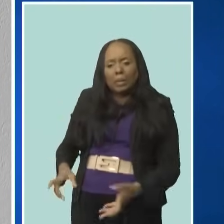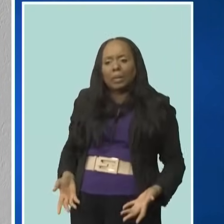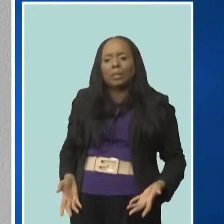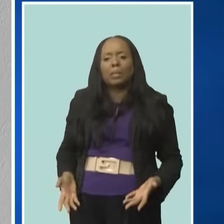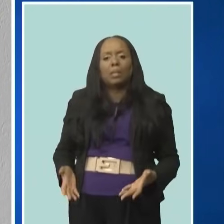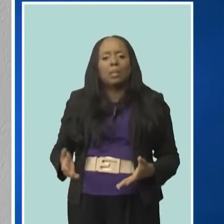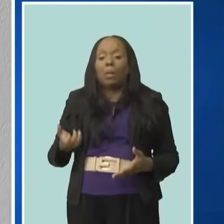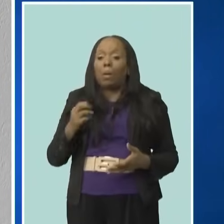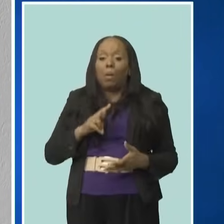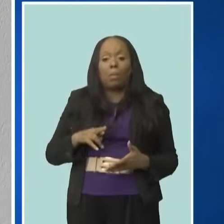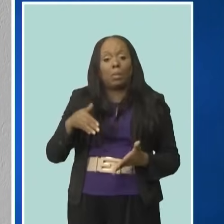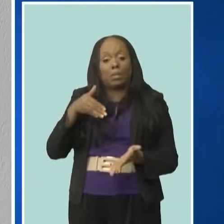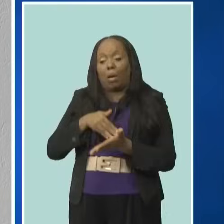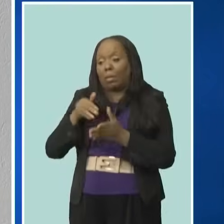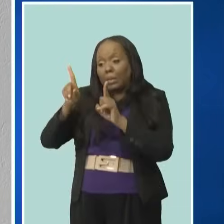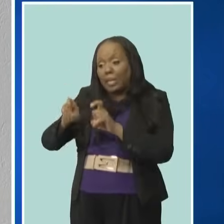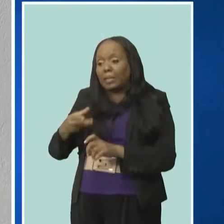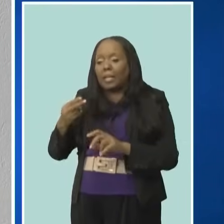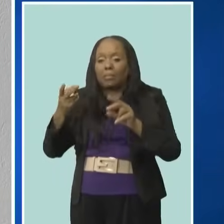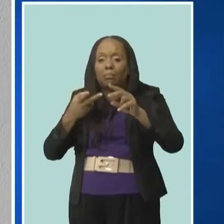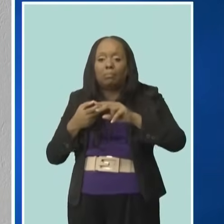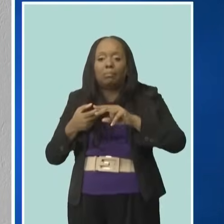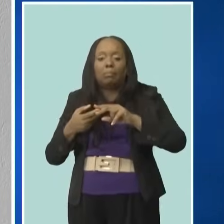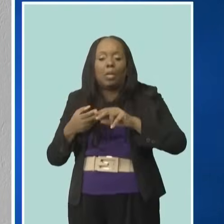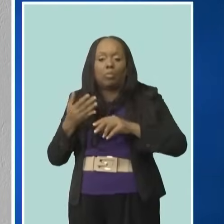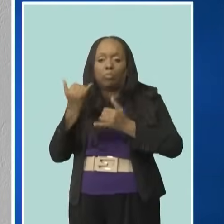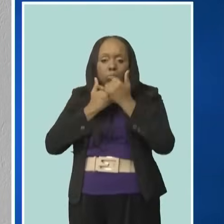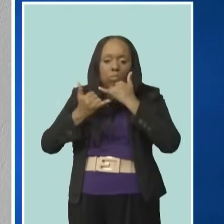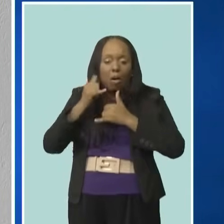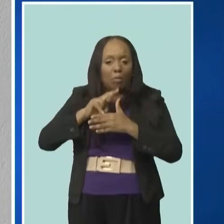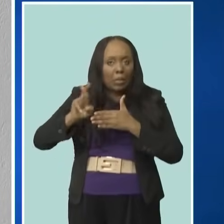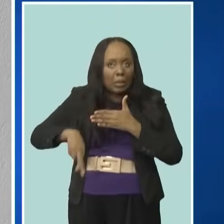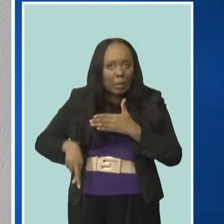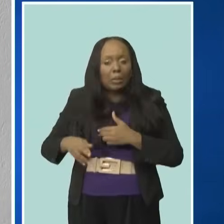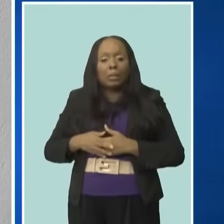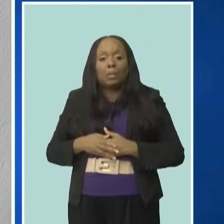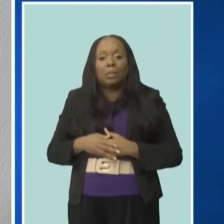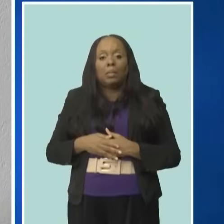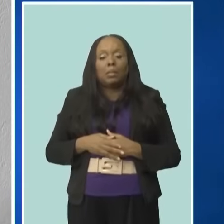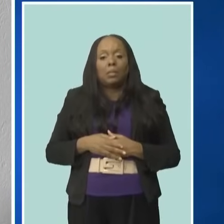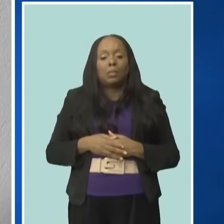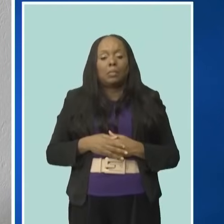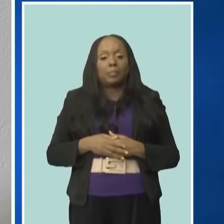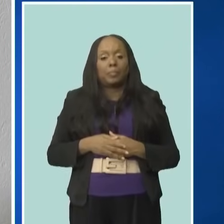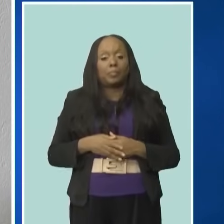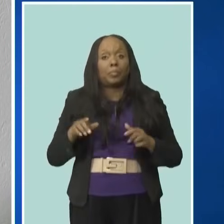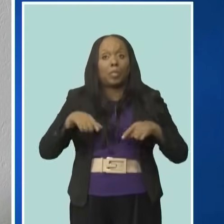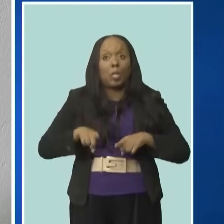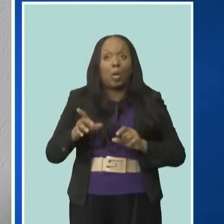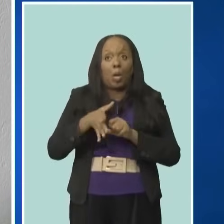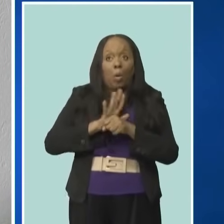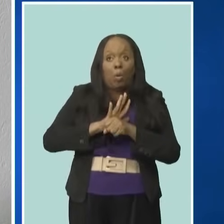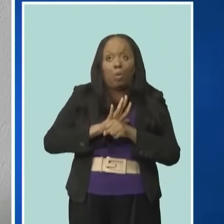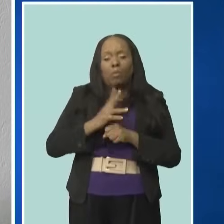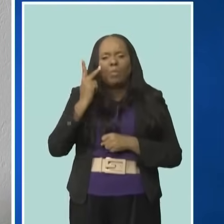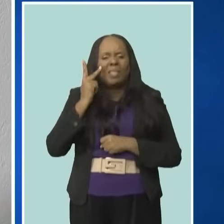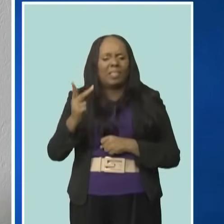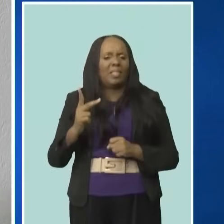gaps in the delivery of services. The COVID-19 pandemic only deepened these